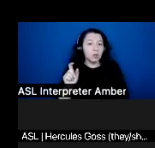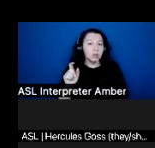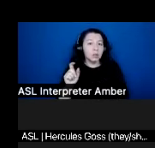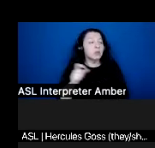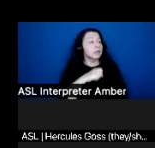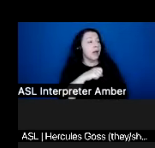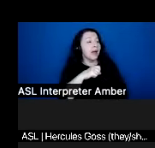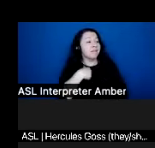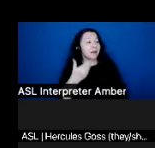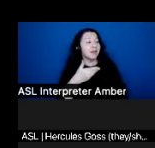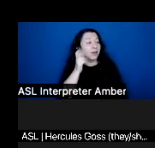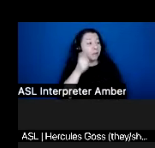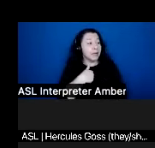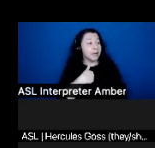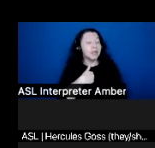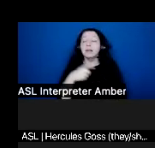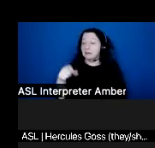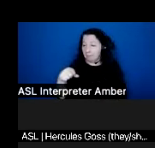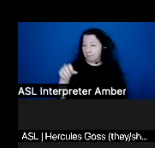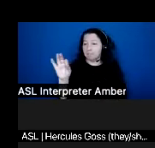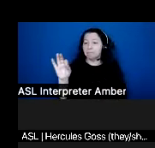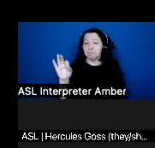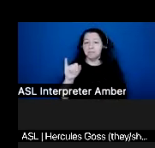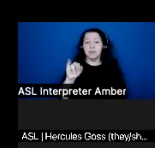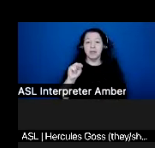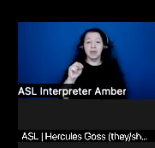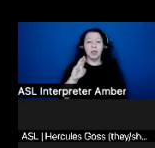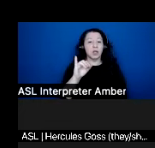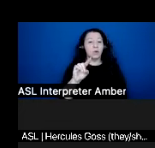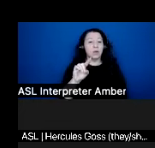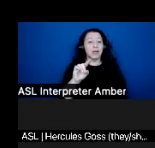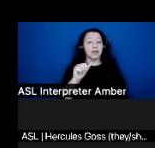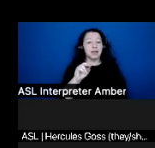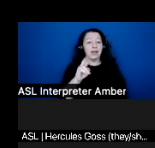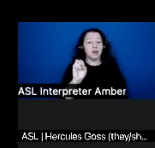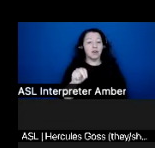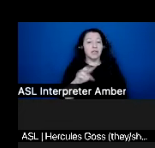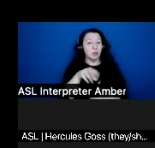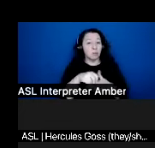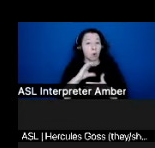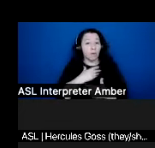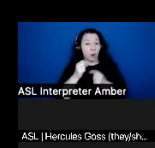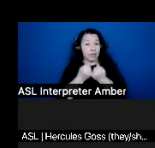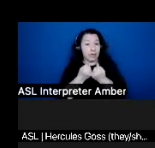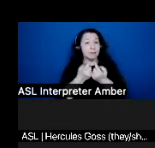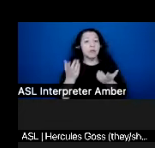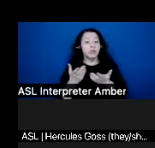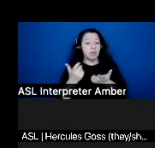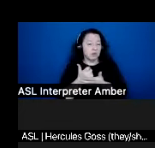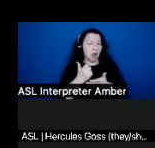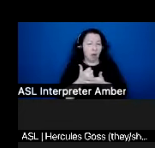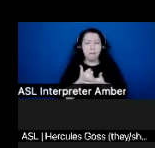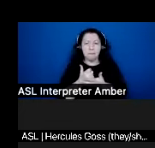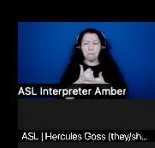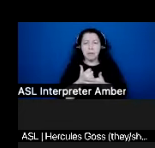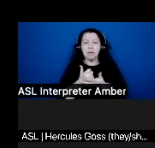Yes, I'm here. Can you hear me? Yes. Ingrid Anderson's also a part of our team, and she's here to kind of help out too. And